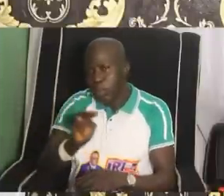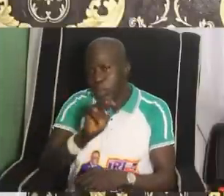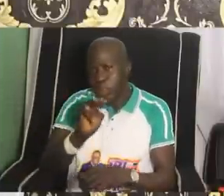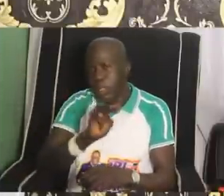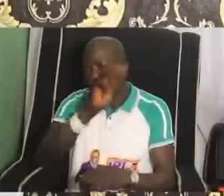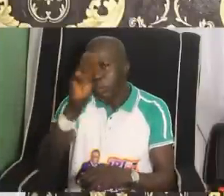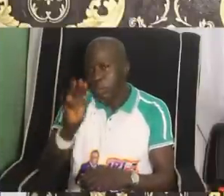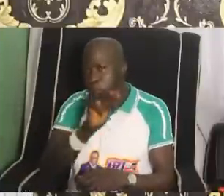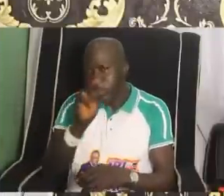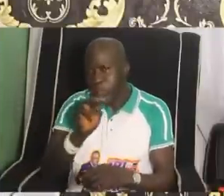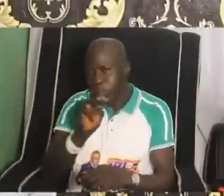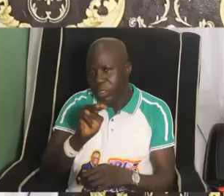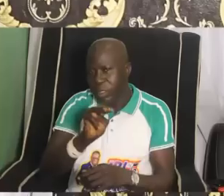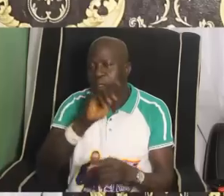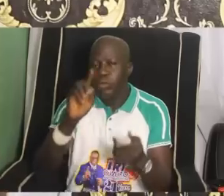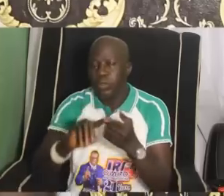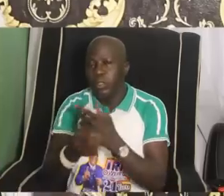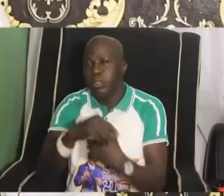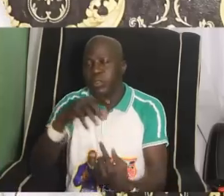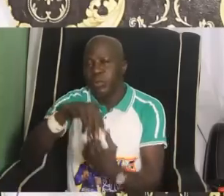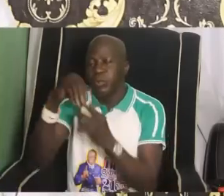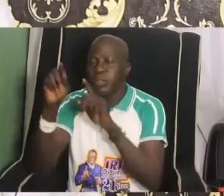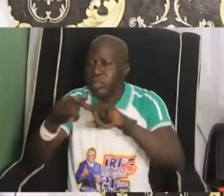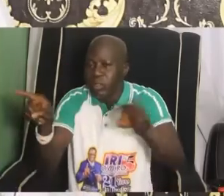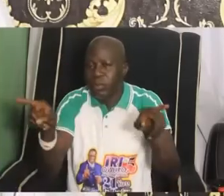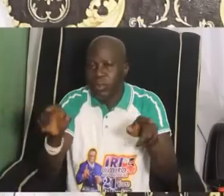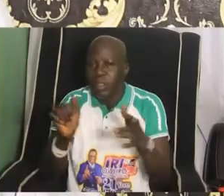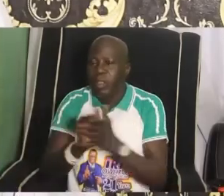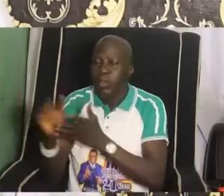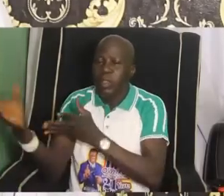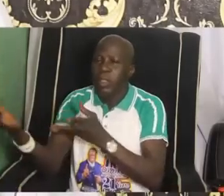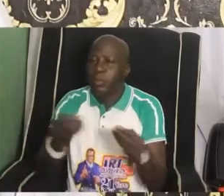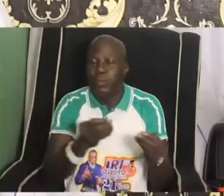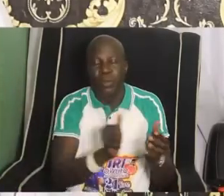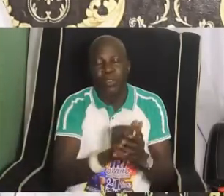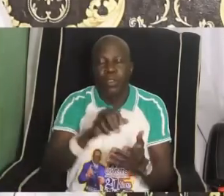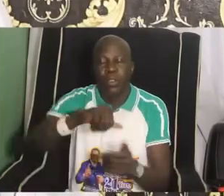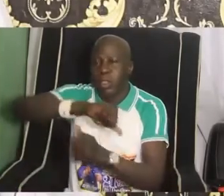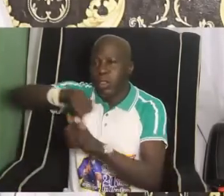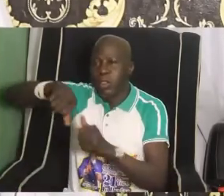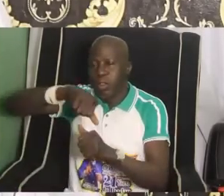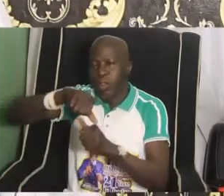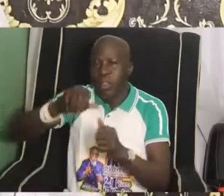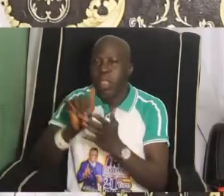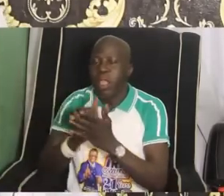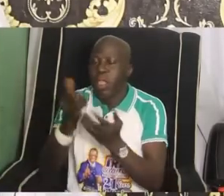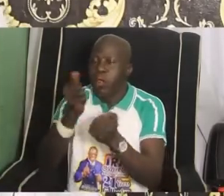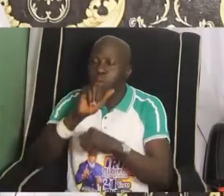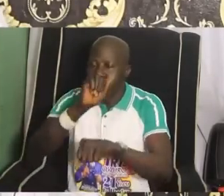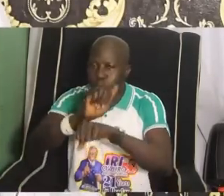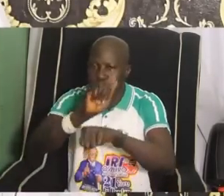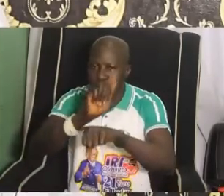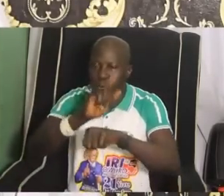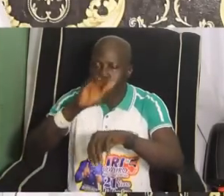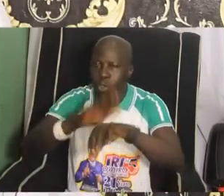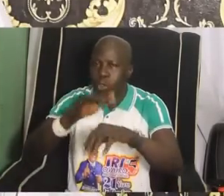monday Monday. Today is different. Go and bring your own. I want to walk over and